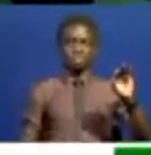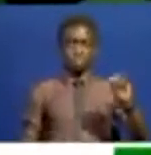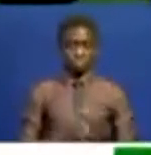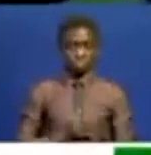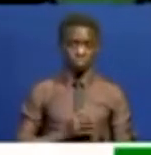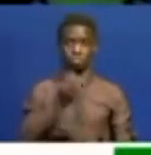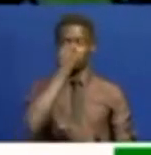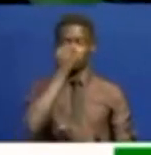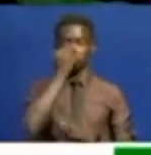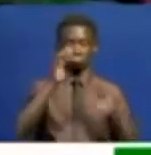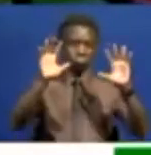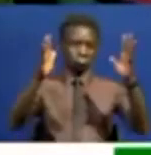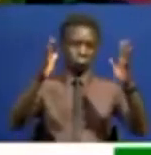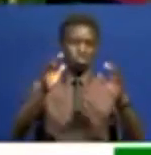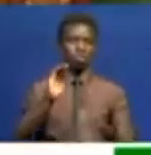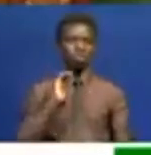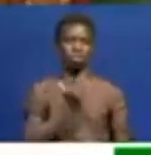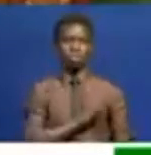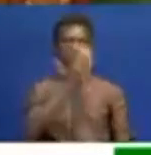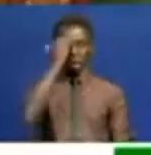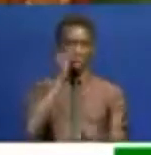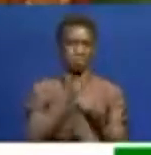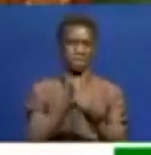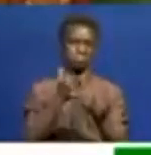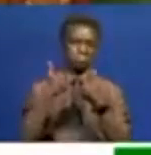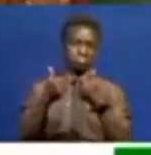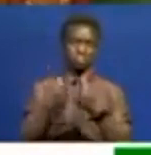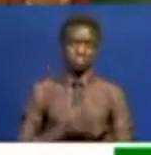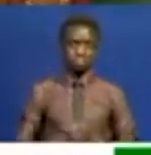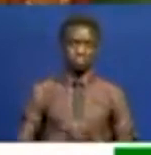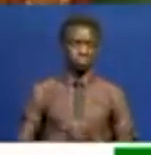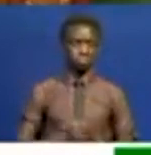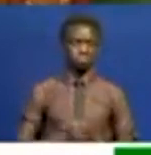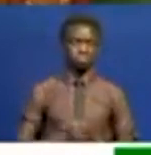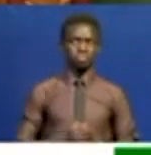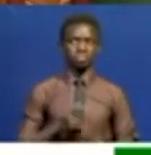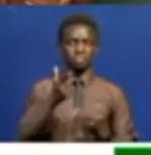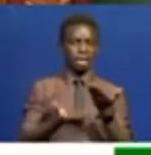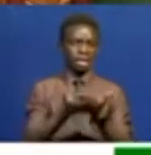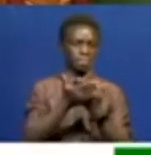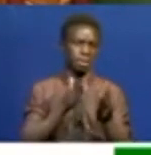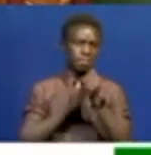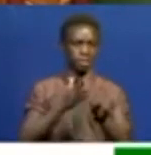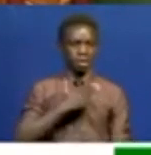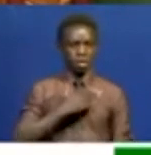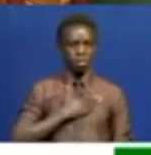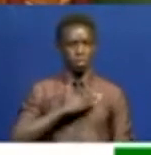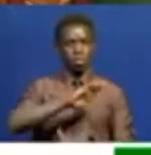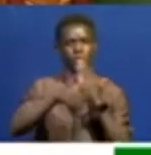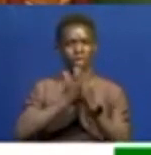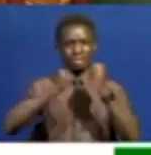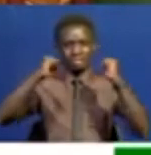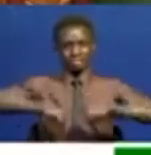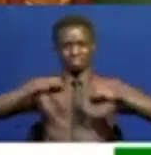President Ruto lauded the committee for a task well done. That has enabled our leaders to find common ground on many of the issues